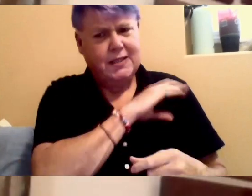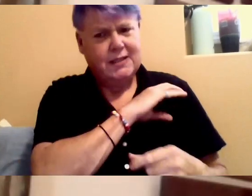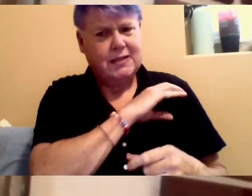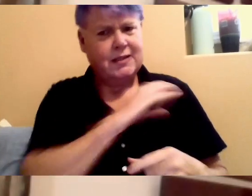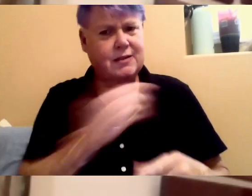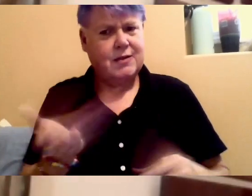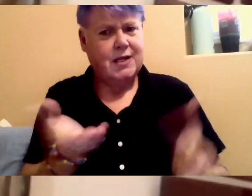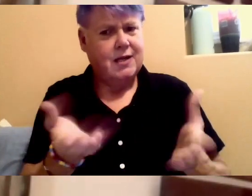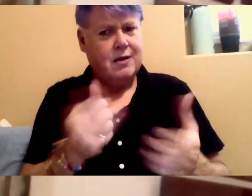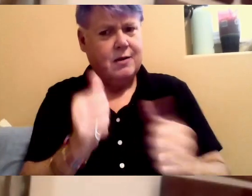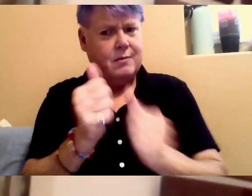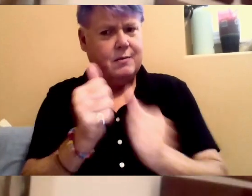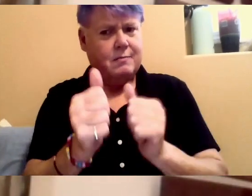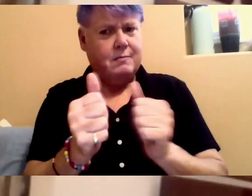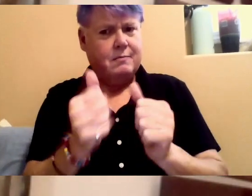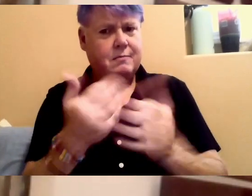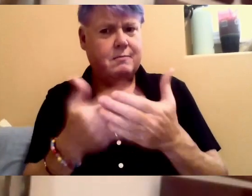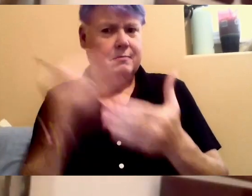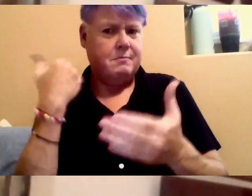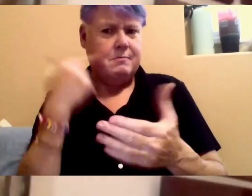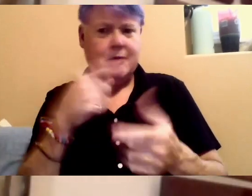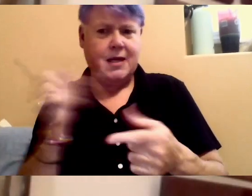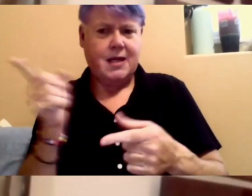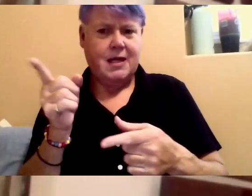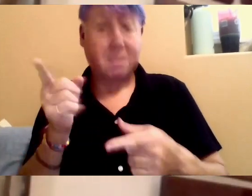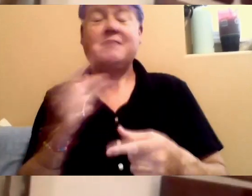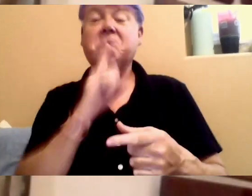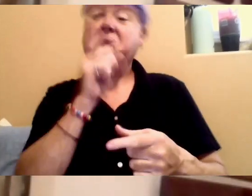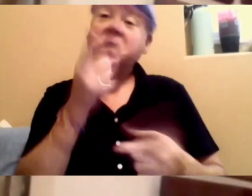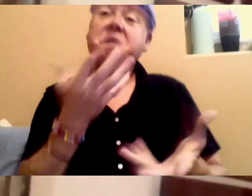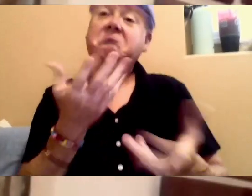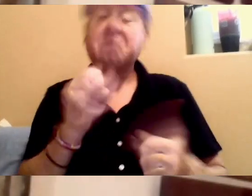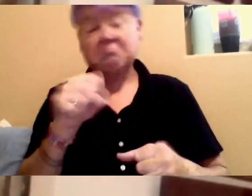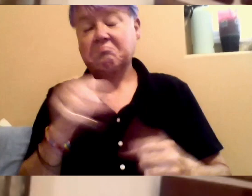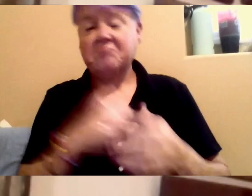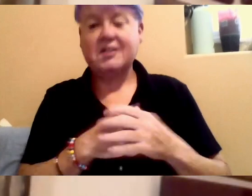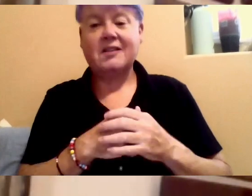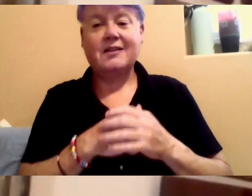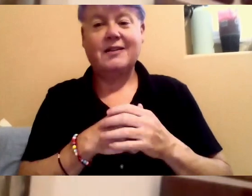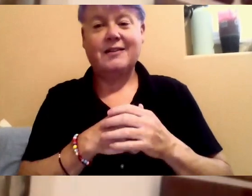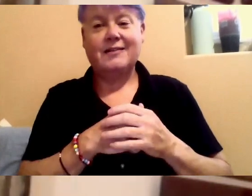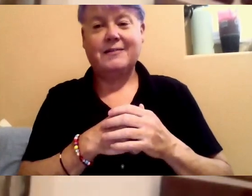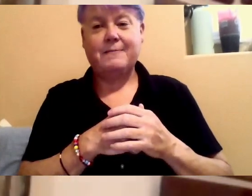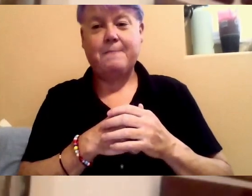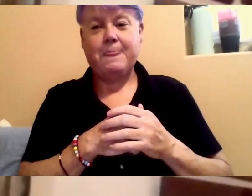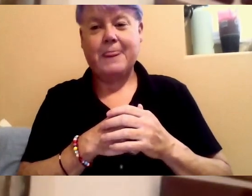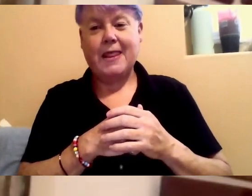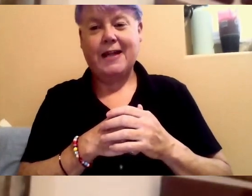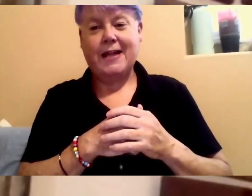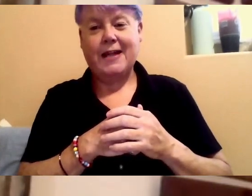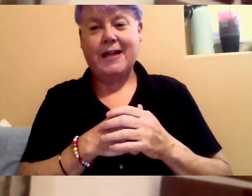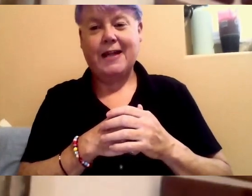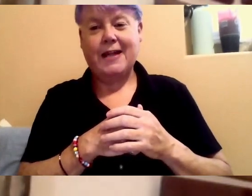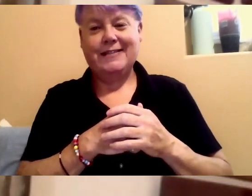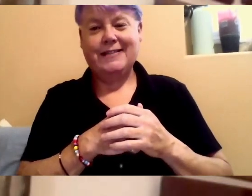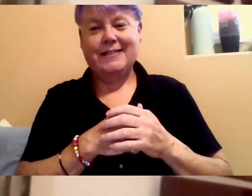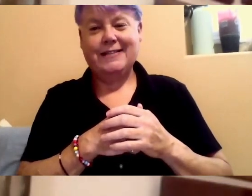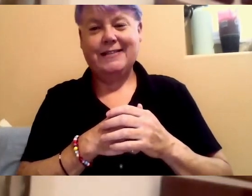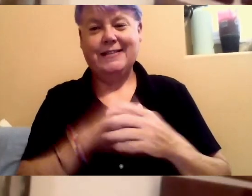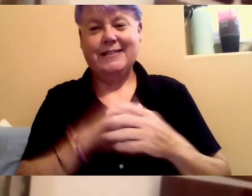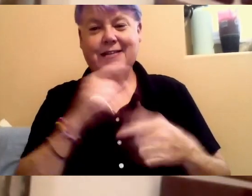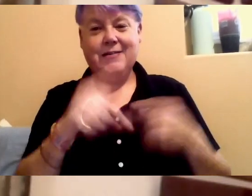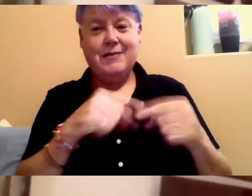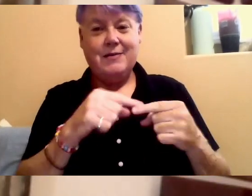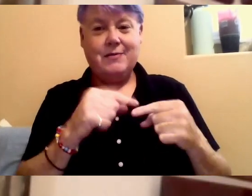then? And he said, oh, yeah, sure. And so when I went over visiting, when I went